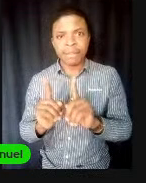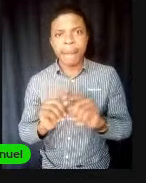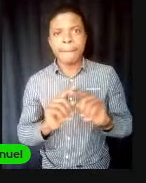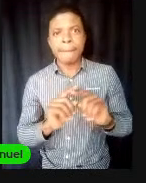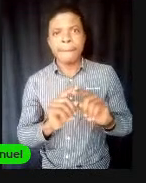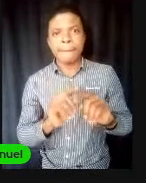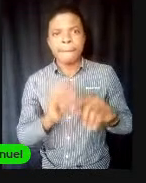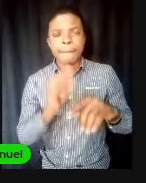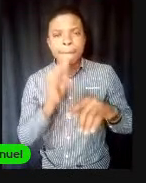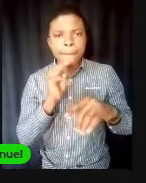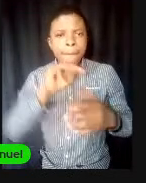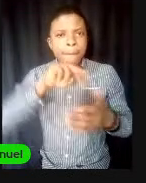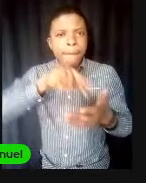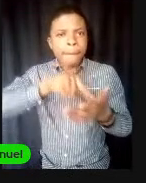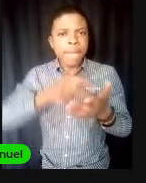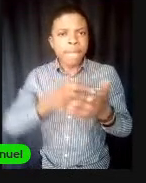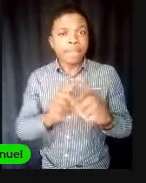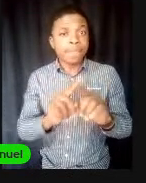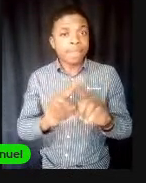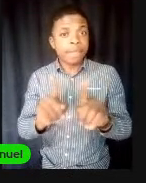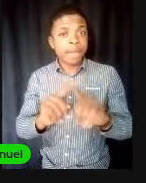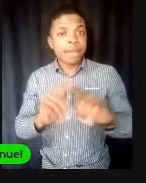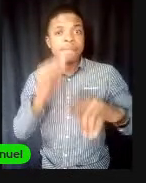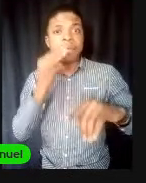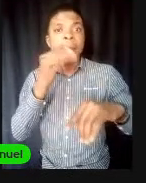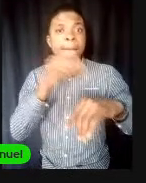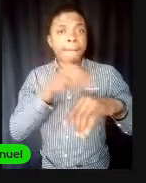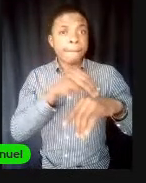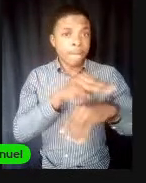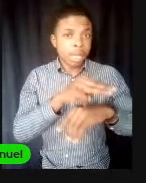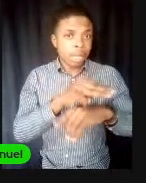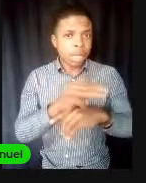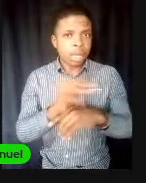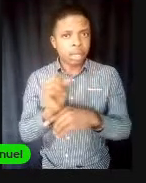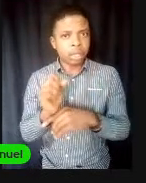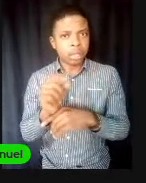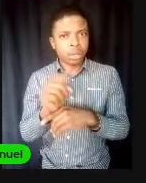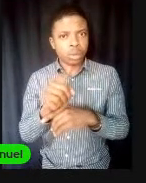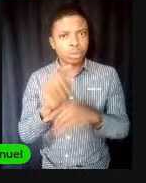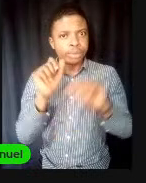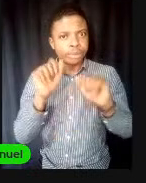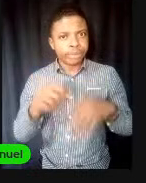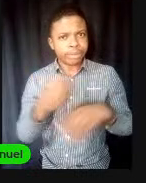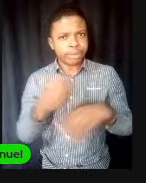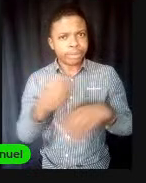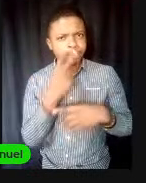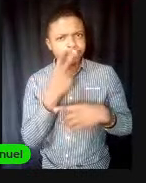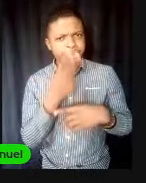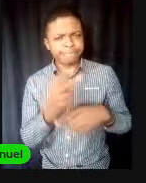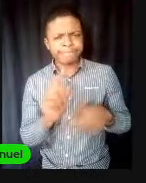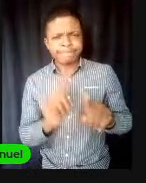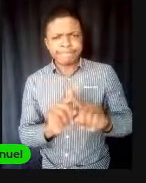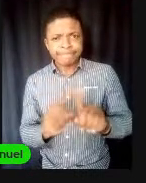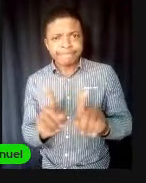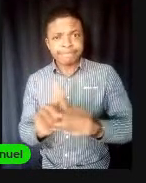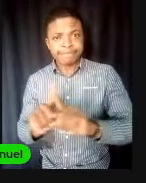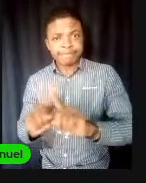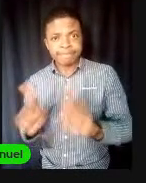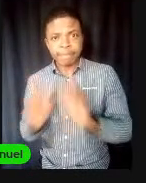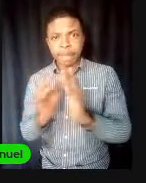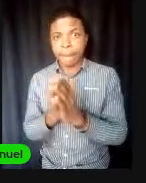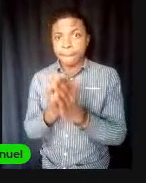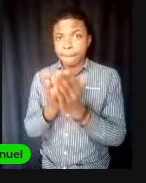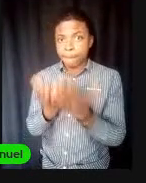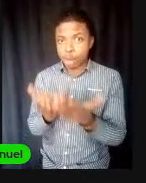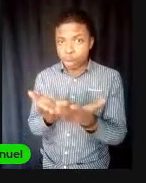this. So you will see that different books, different designs, sending different messages. This is for a birthday. You